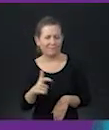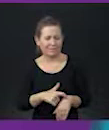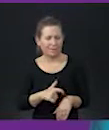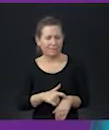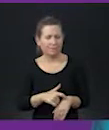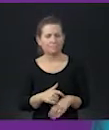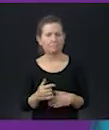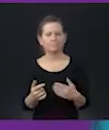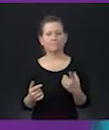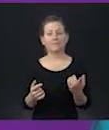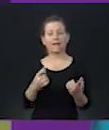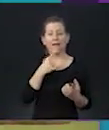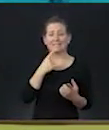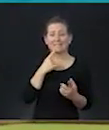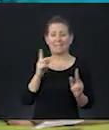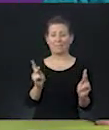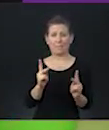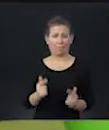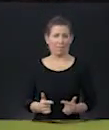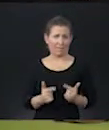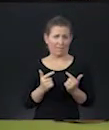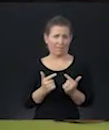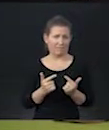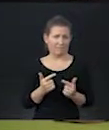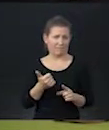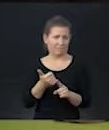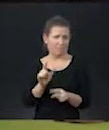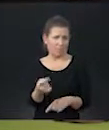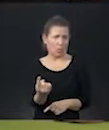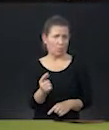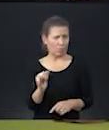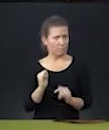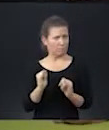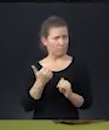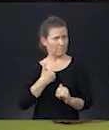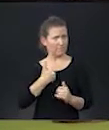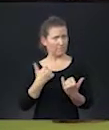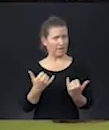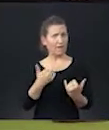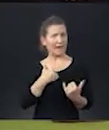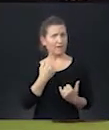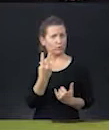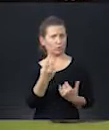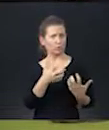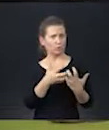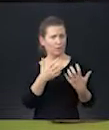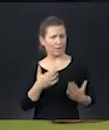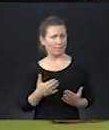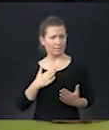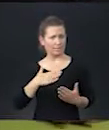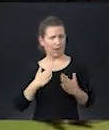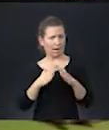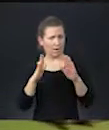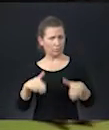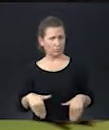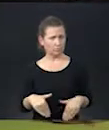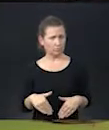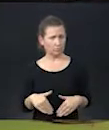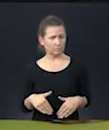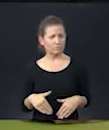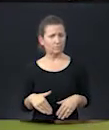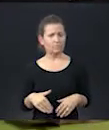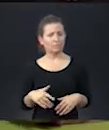while, but not all the time. I say that people should live on their own, like I am one now, because I have two